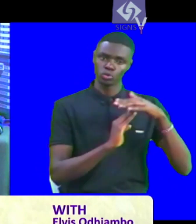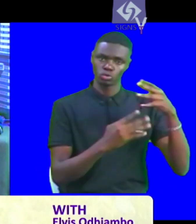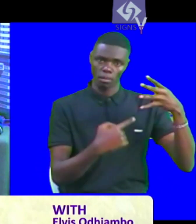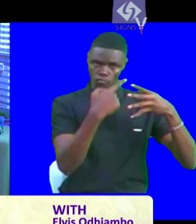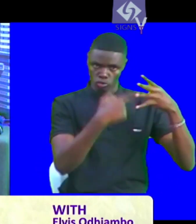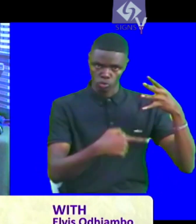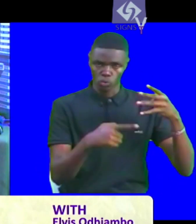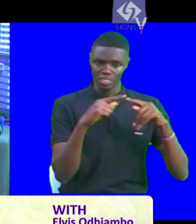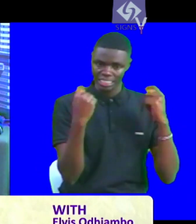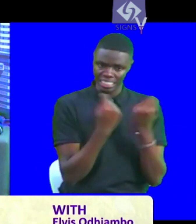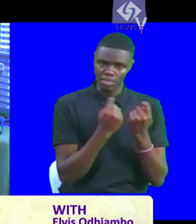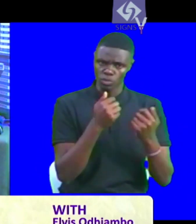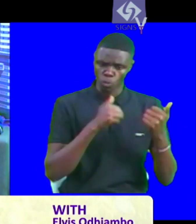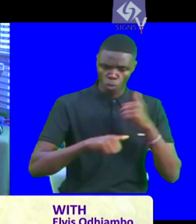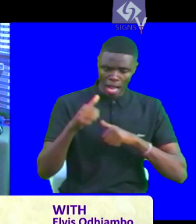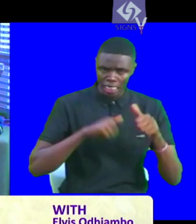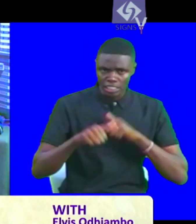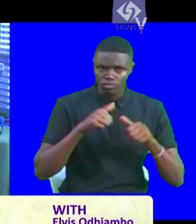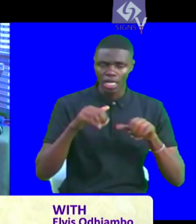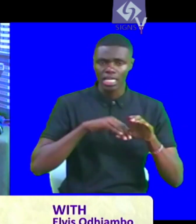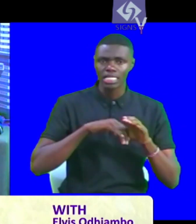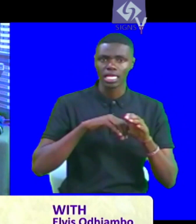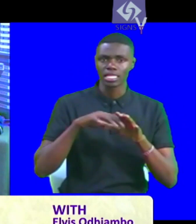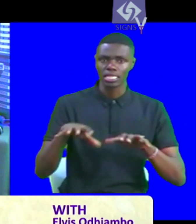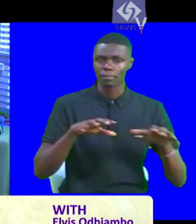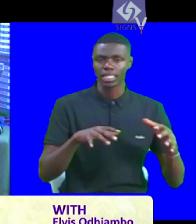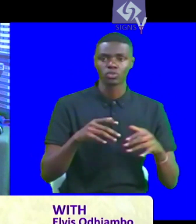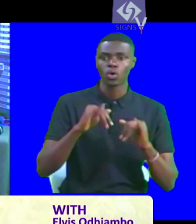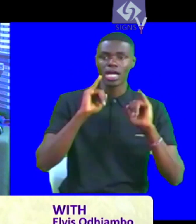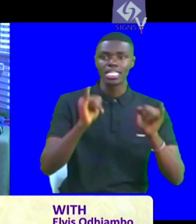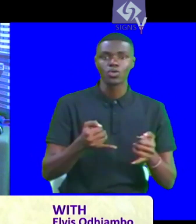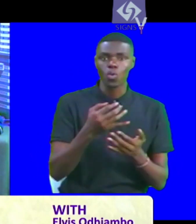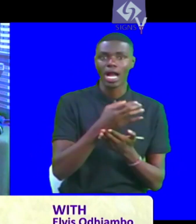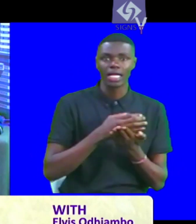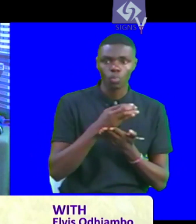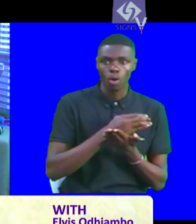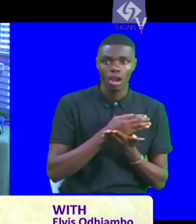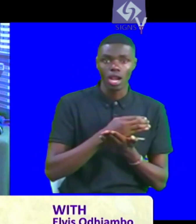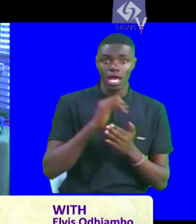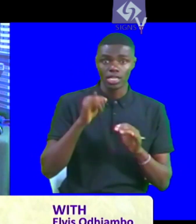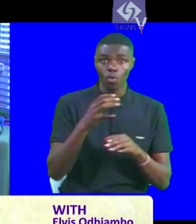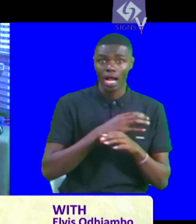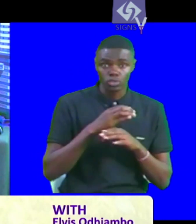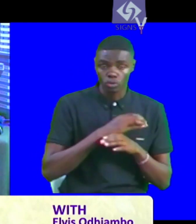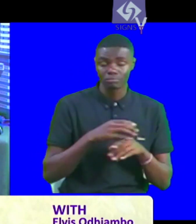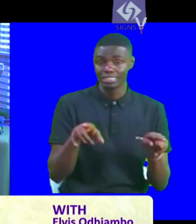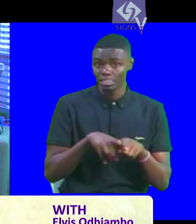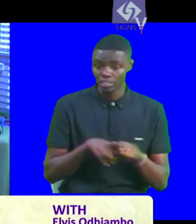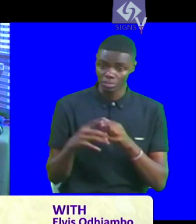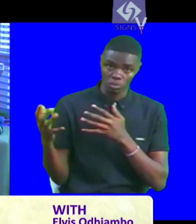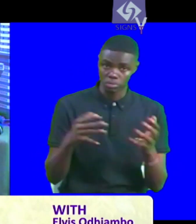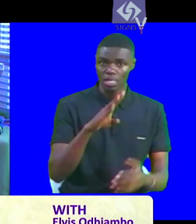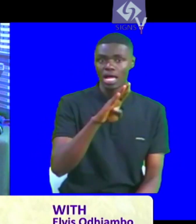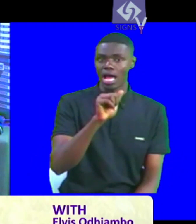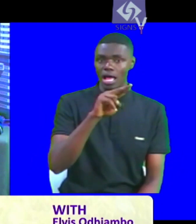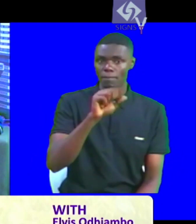top 4, these are teams that have gone active in the market. Newcastle pia pale wameleta new players, pia wameweza kuwa hatari.